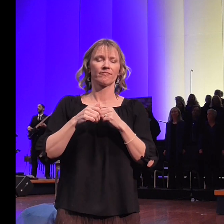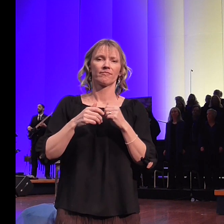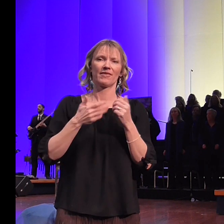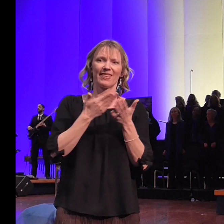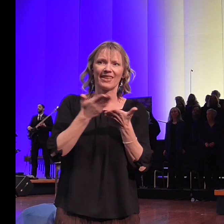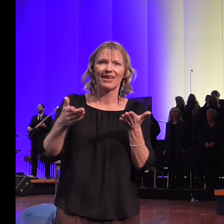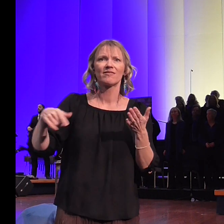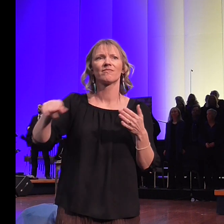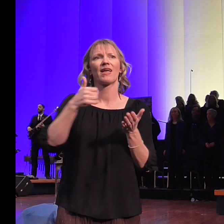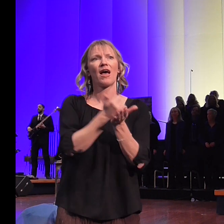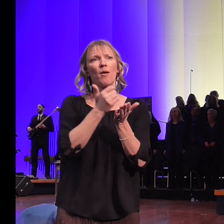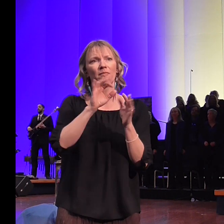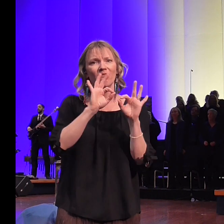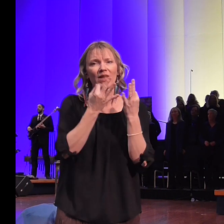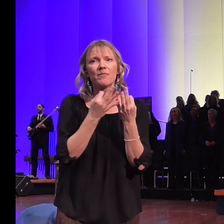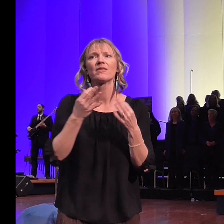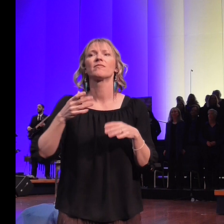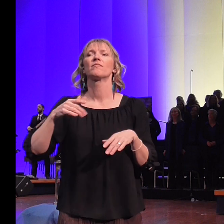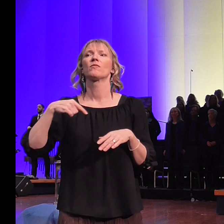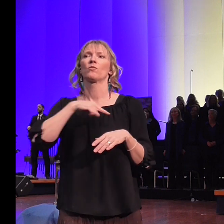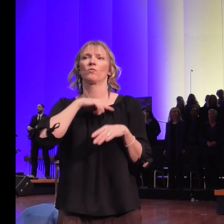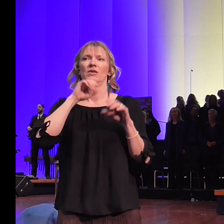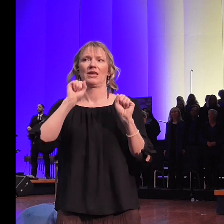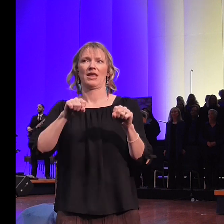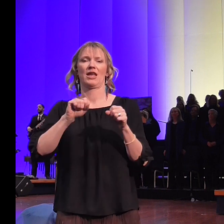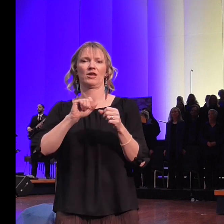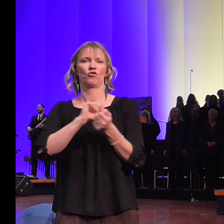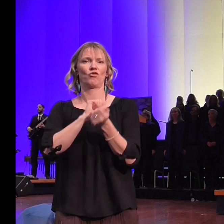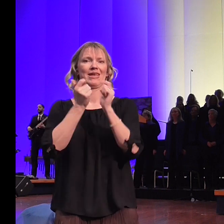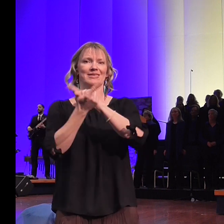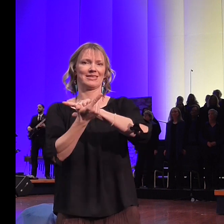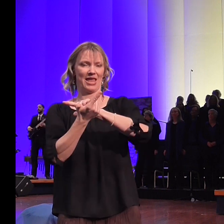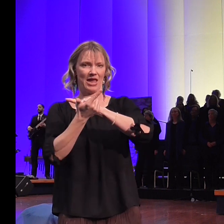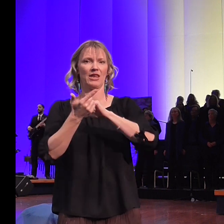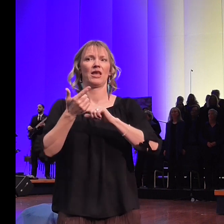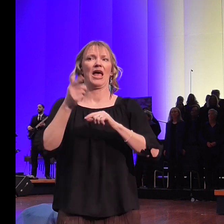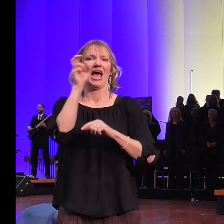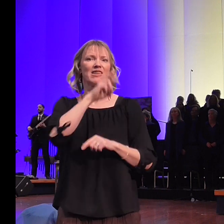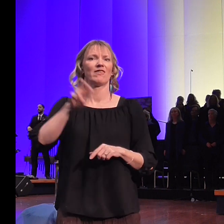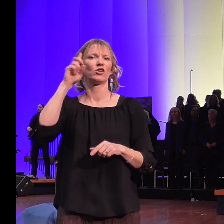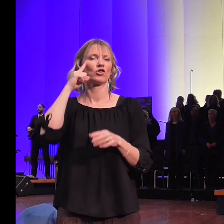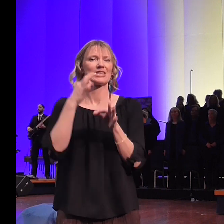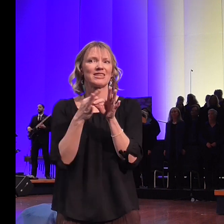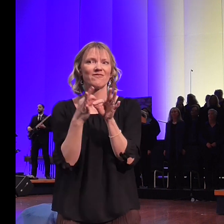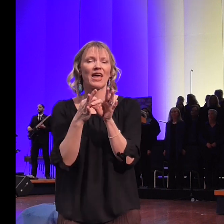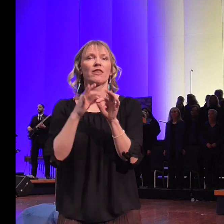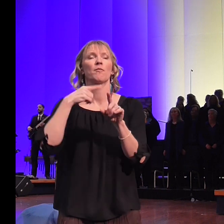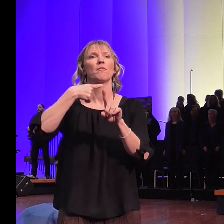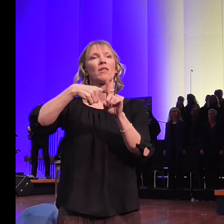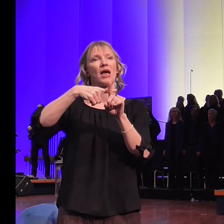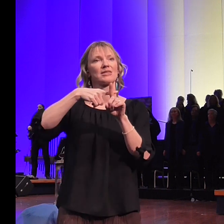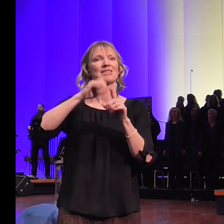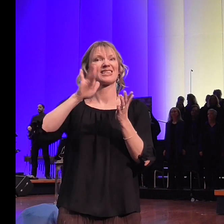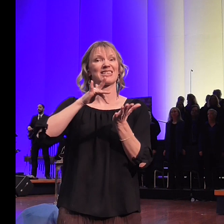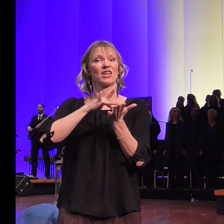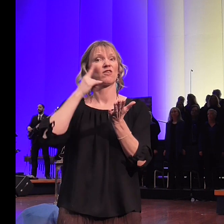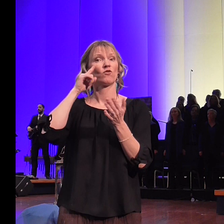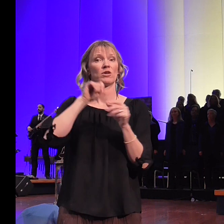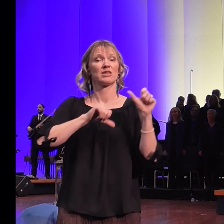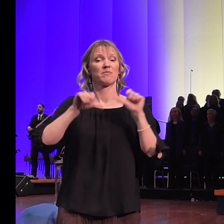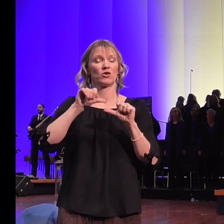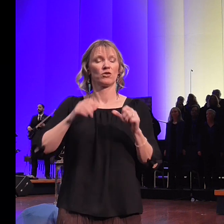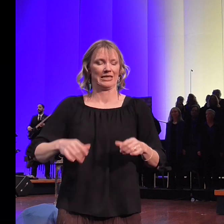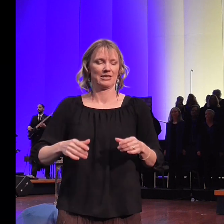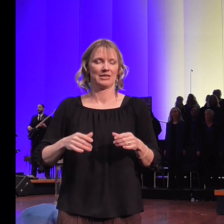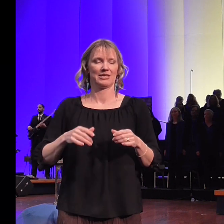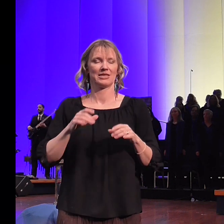their families. We've been able to translate our own Adventures in Faith materials as well as Centers for Spiritual Living class materials for them to